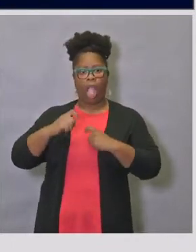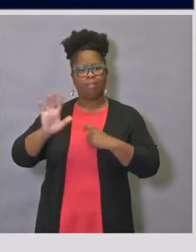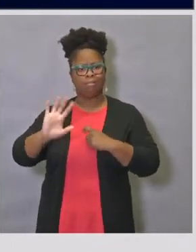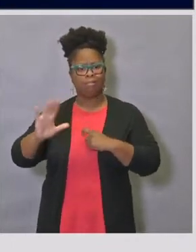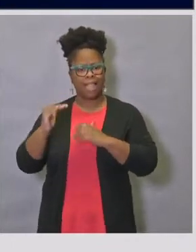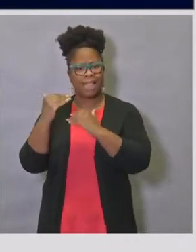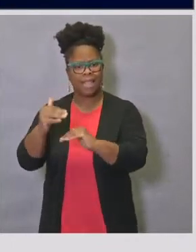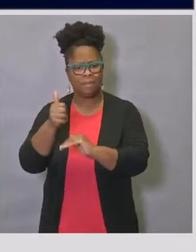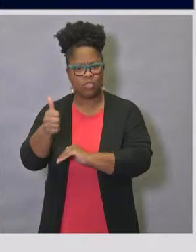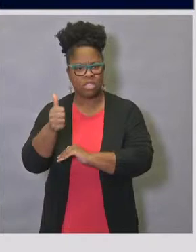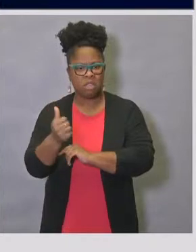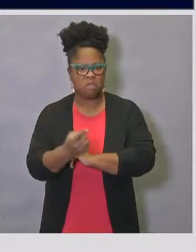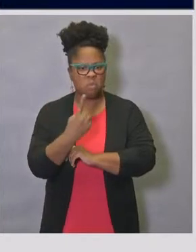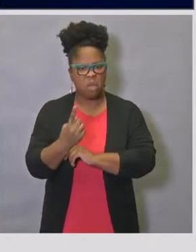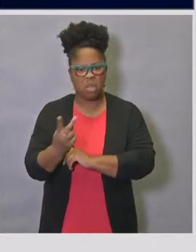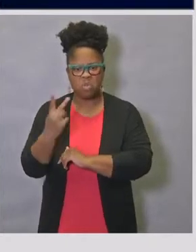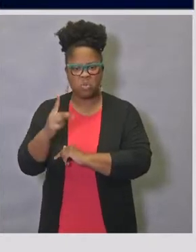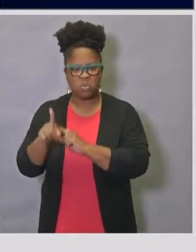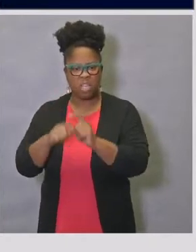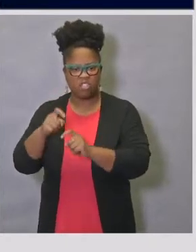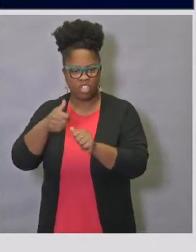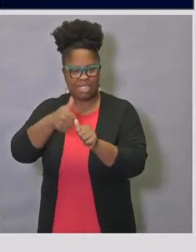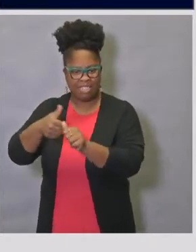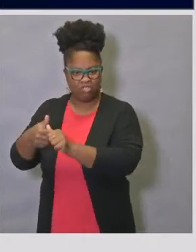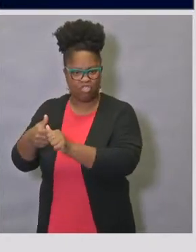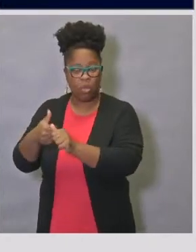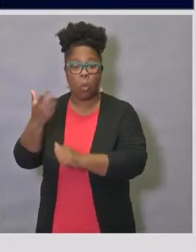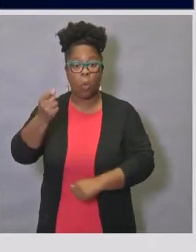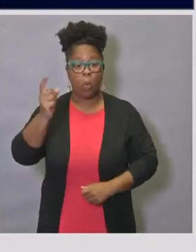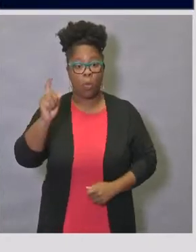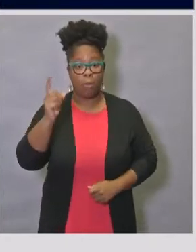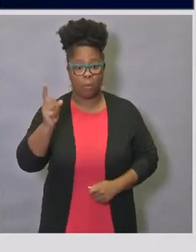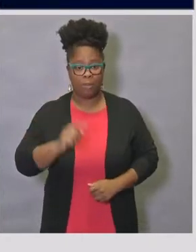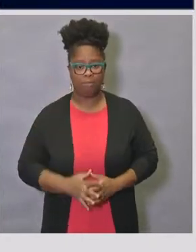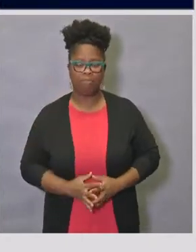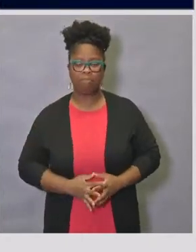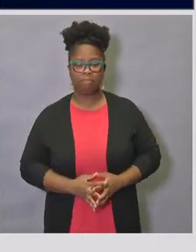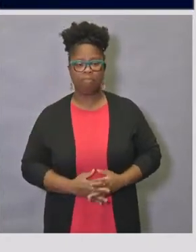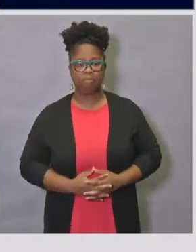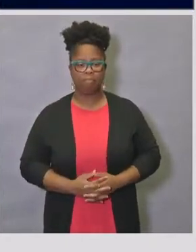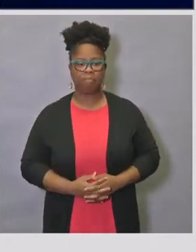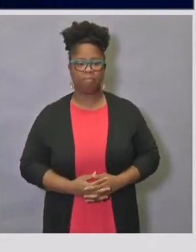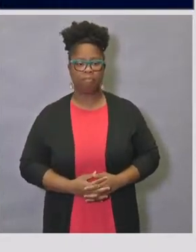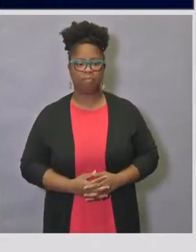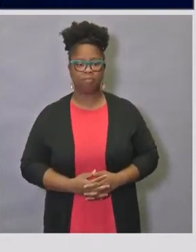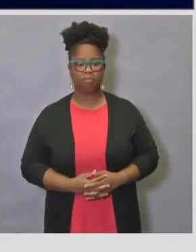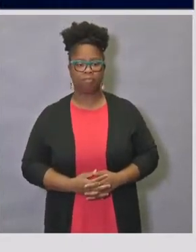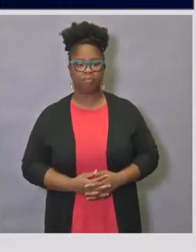2 questions per reporter. One moment, please, for our first question.